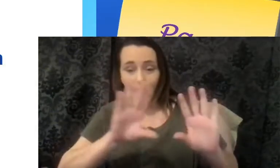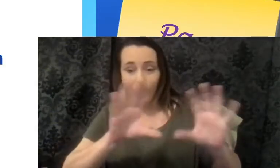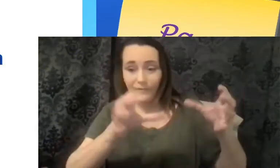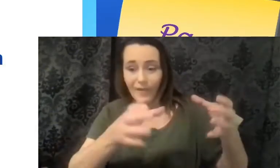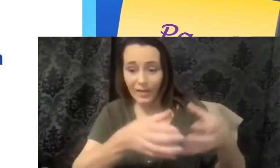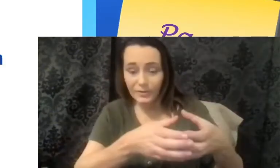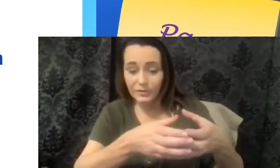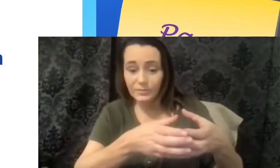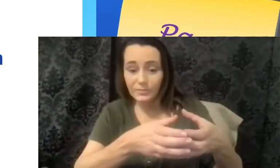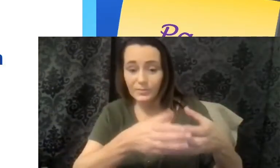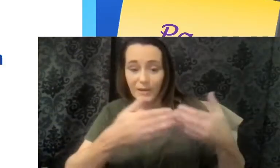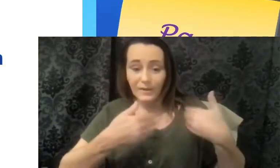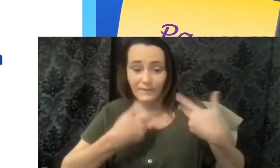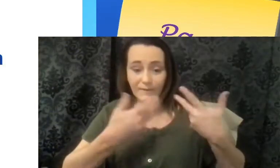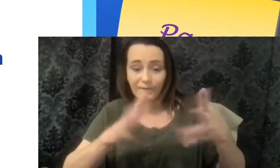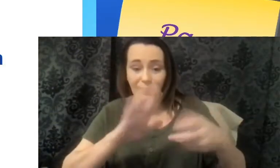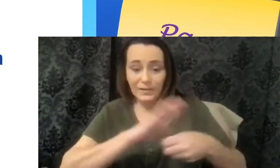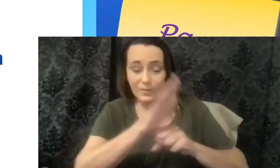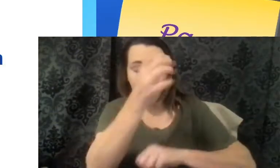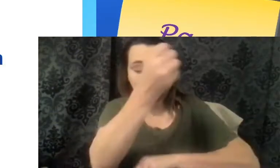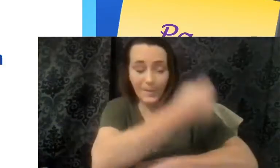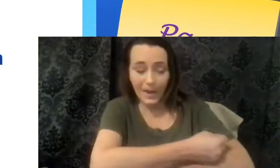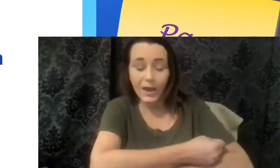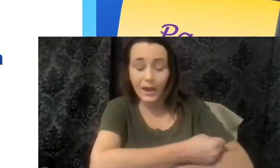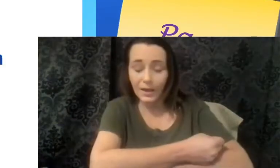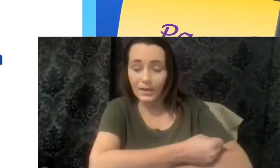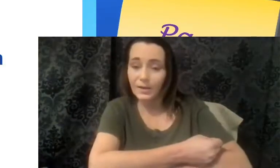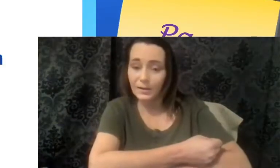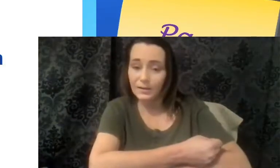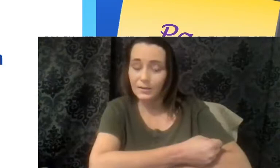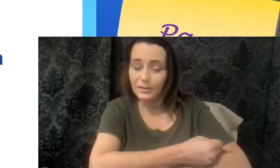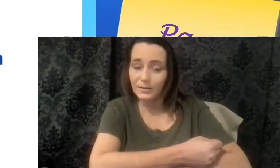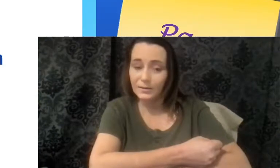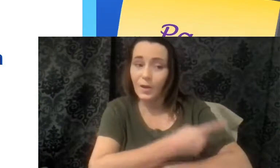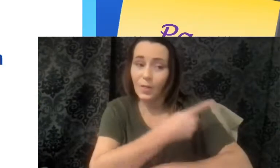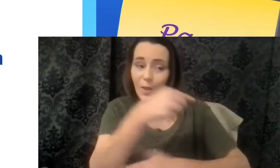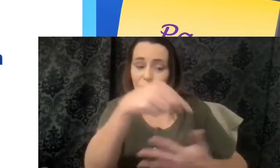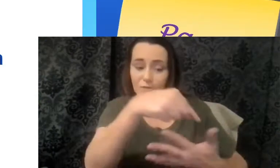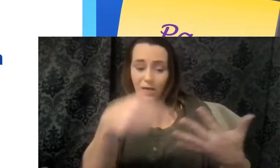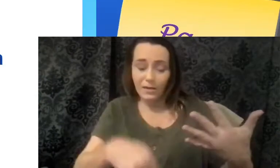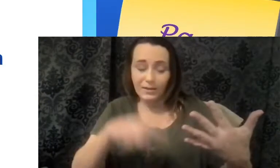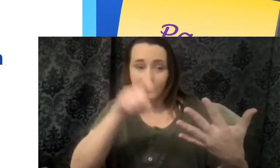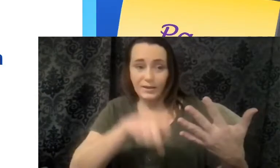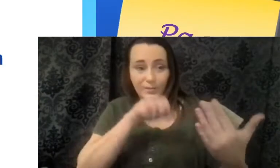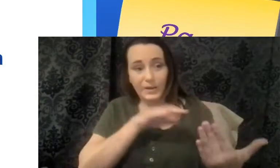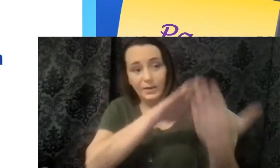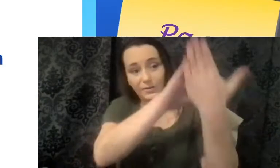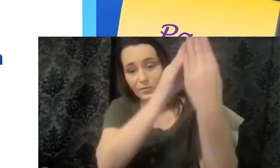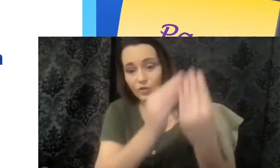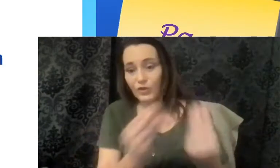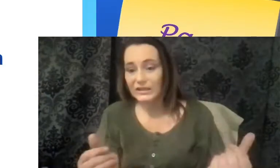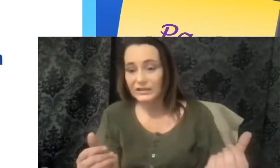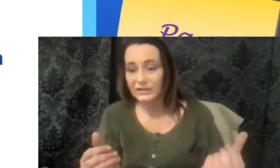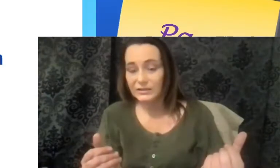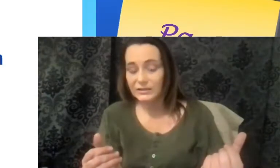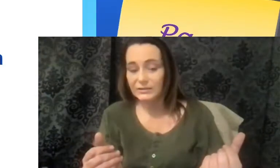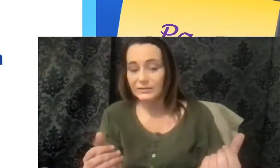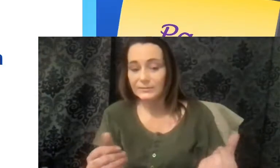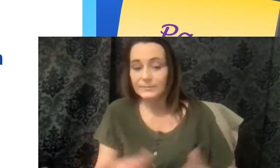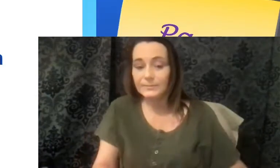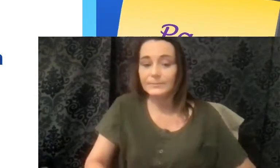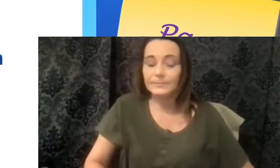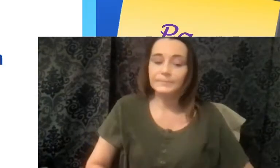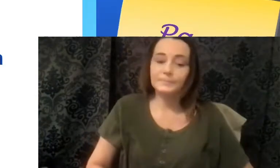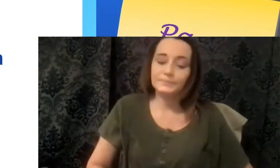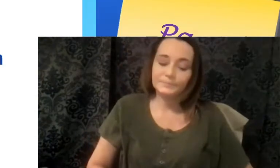gone through this pandemic, that those concerns will again be addressed. Okay. So I'm